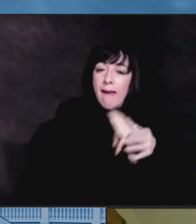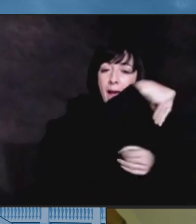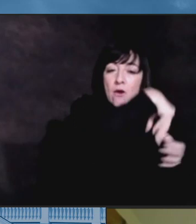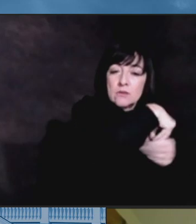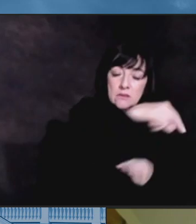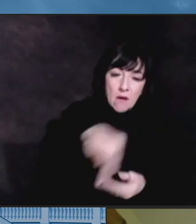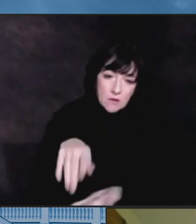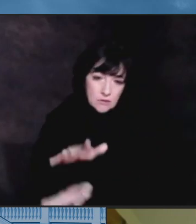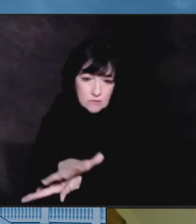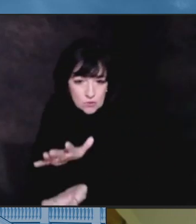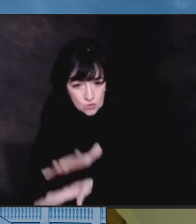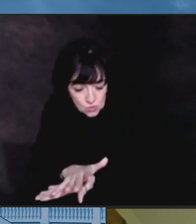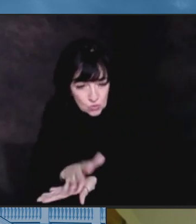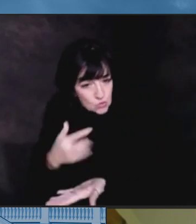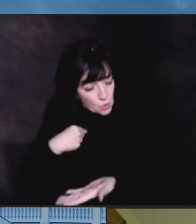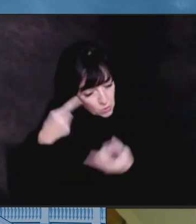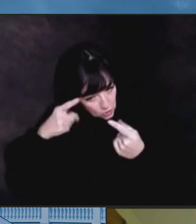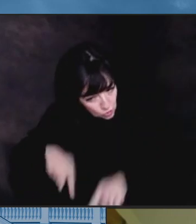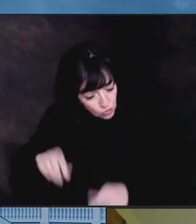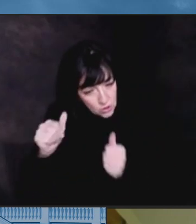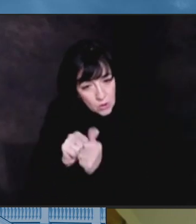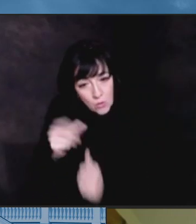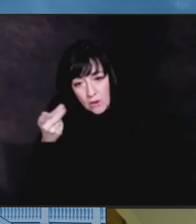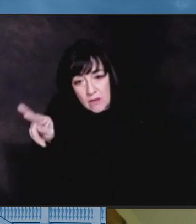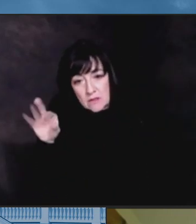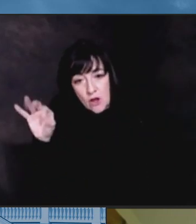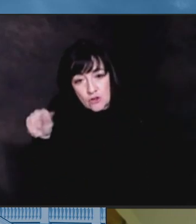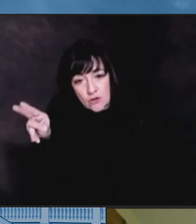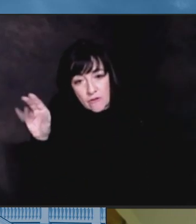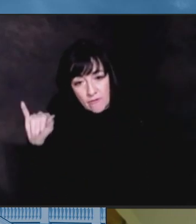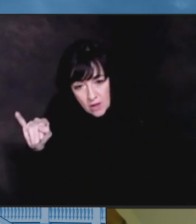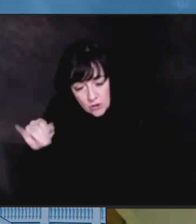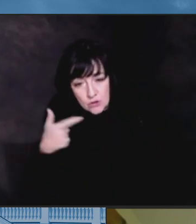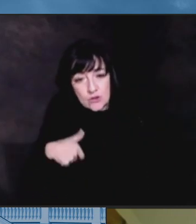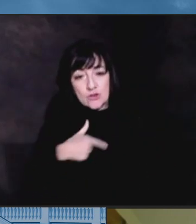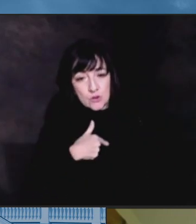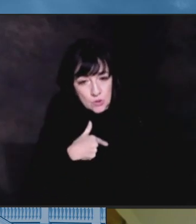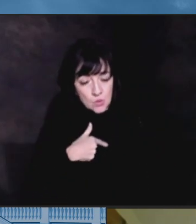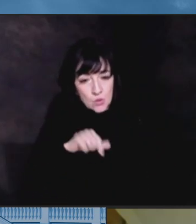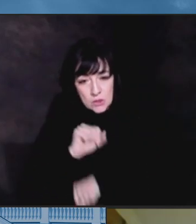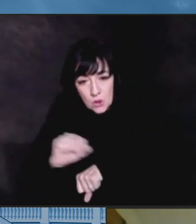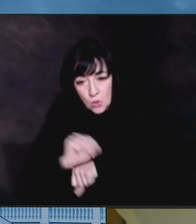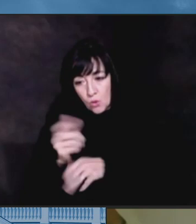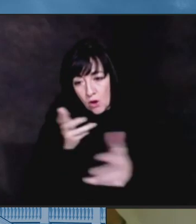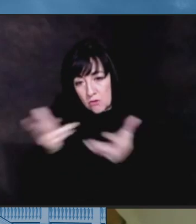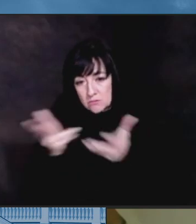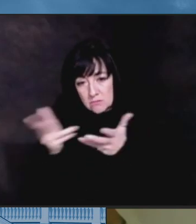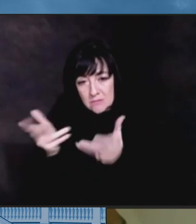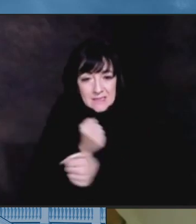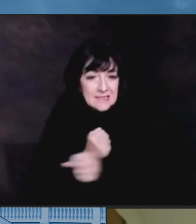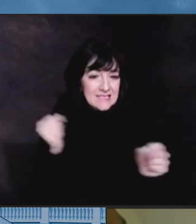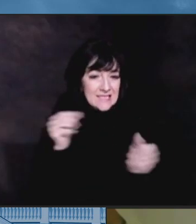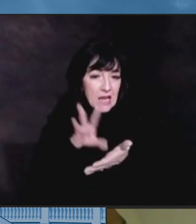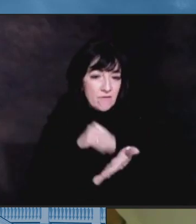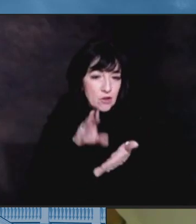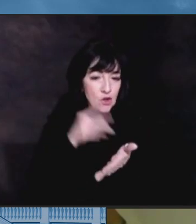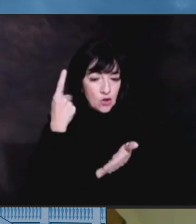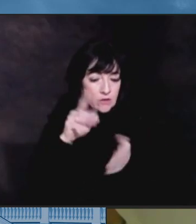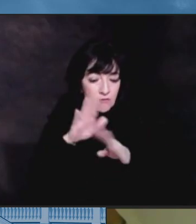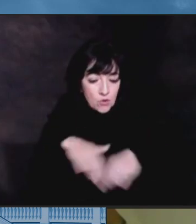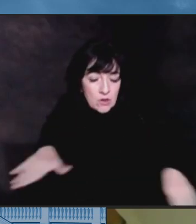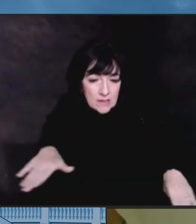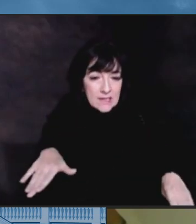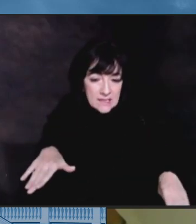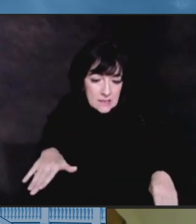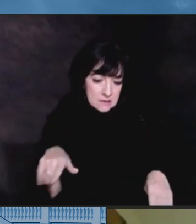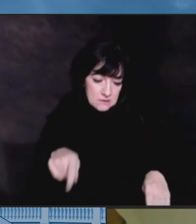work with schools to ensure safe learning for kids in the new year.